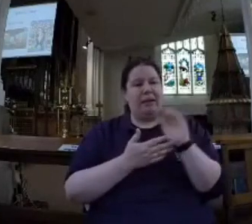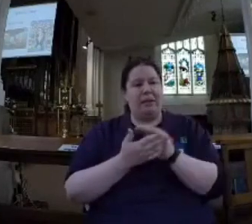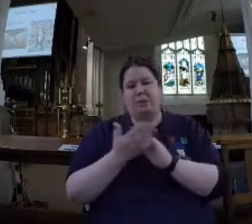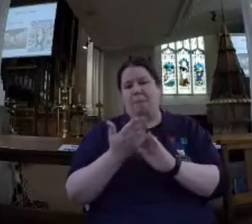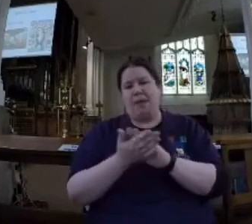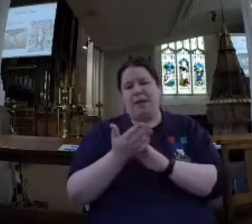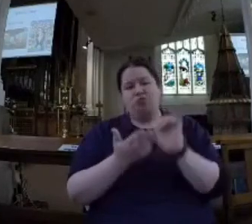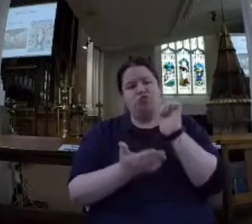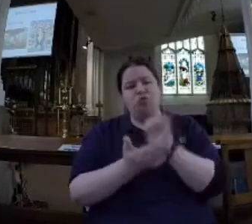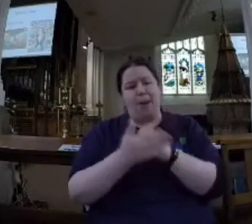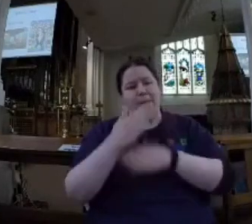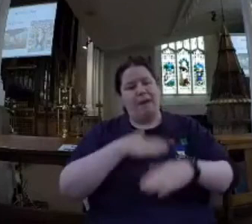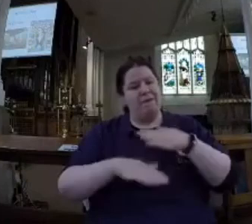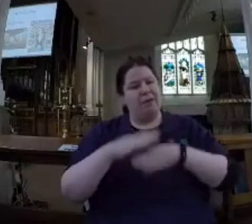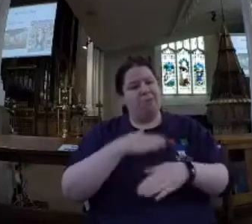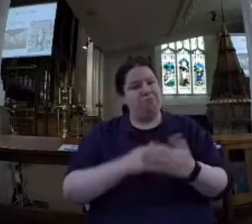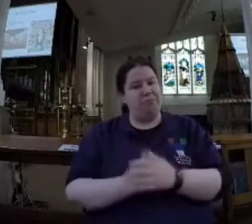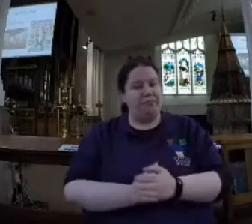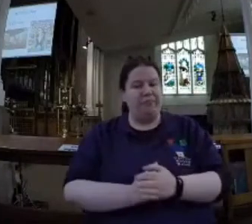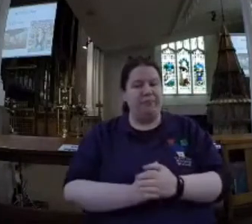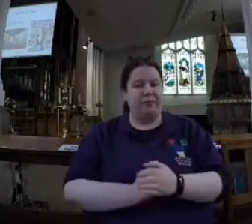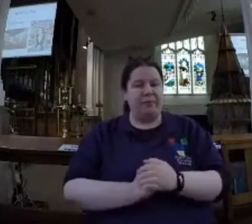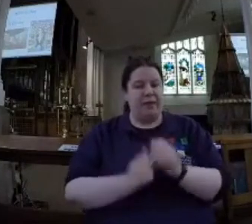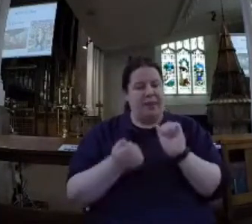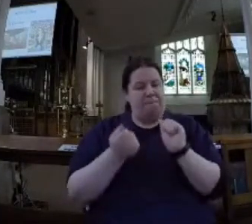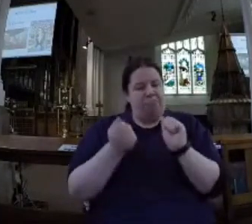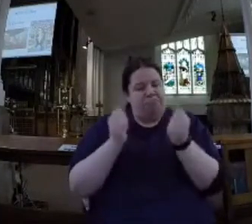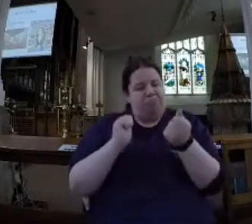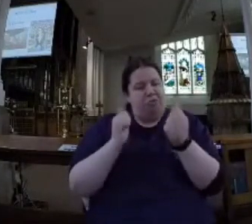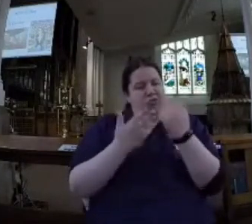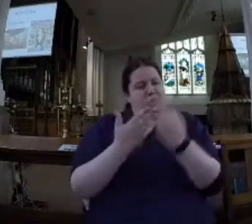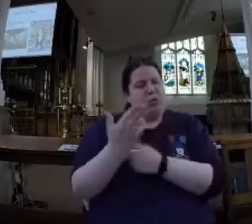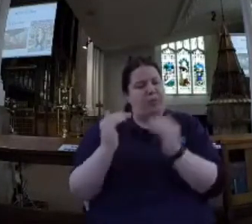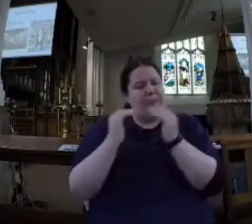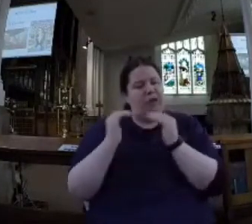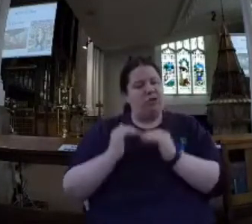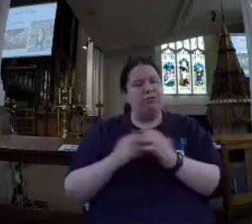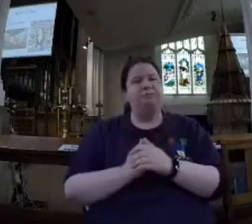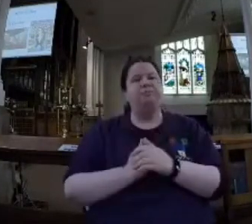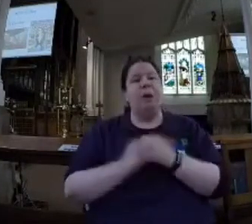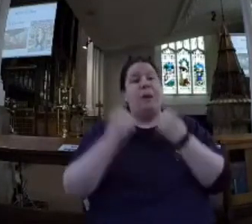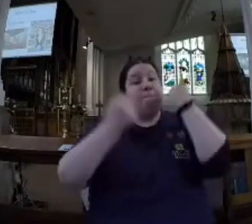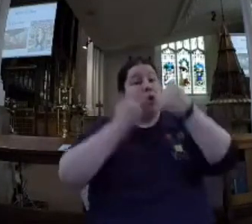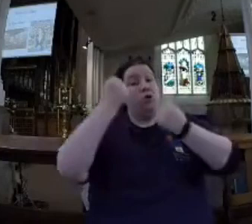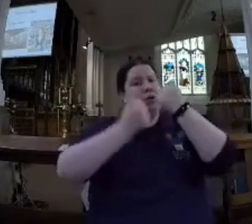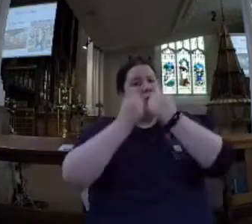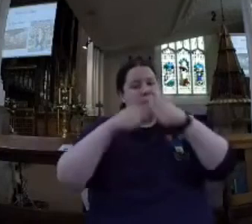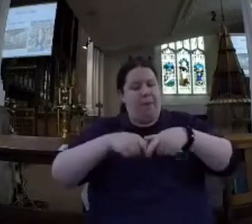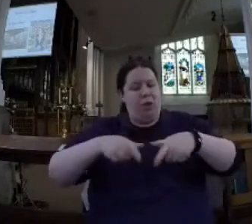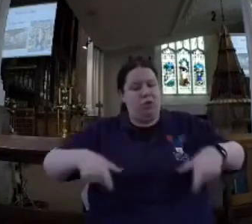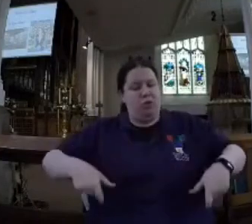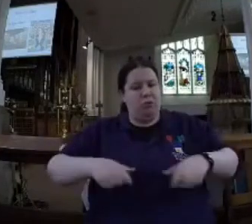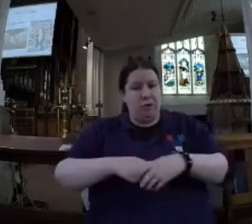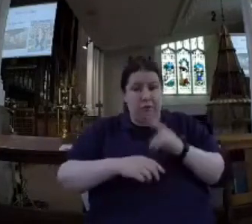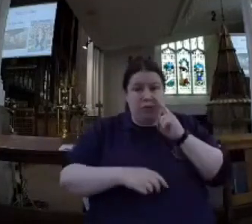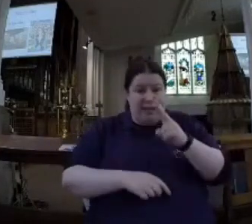the right way to behave. You know, in the rule in boxing, no punching below the belt. Have you seen how high some of